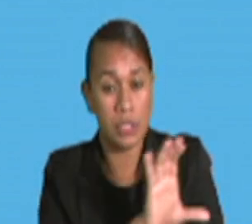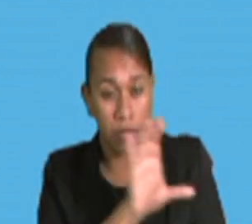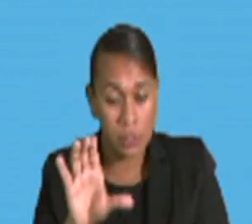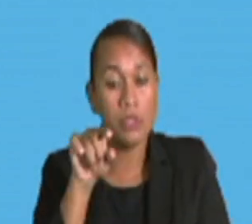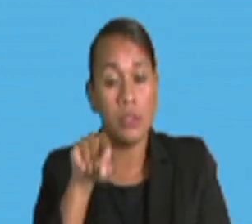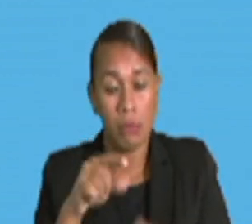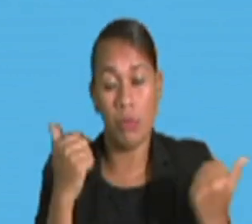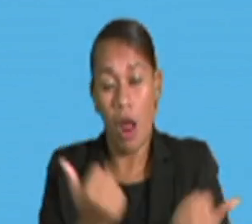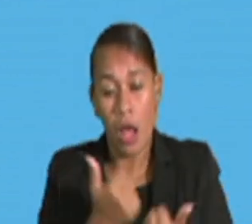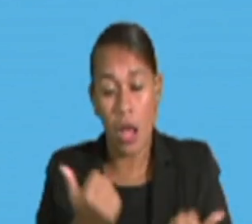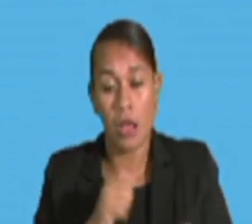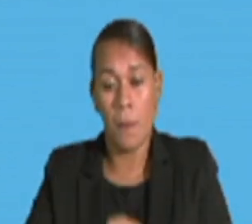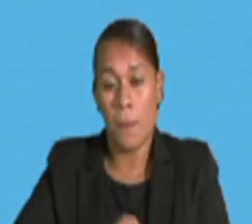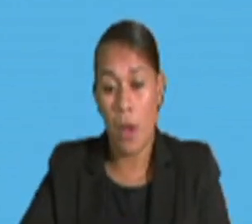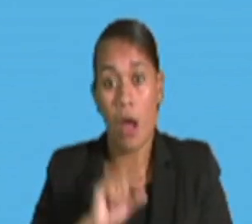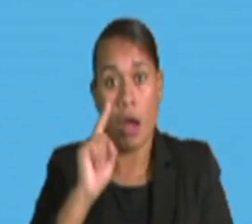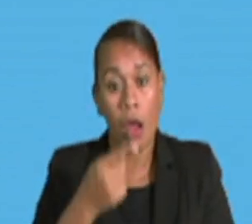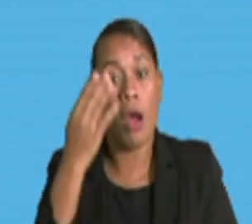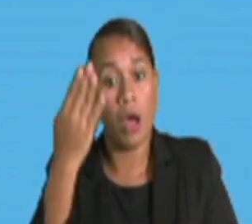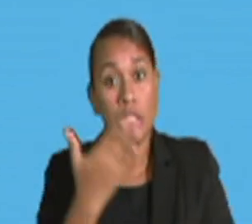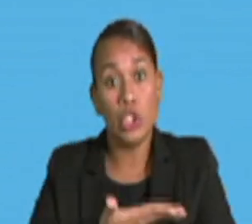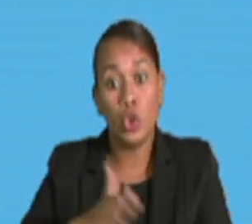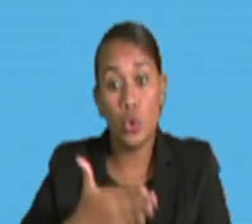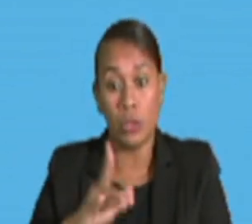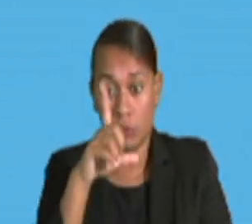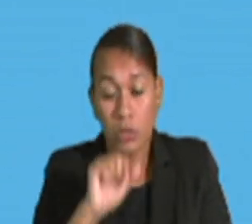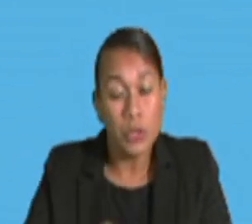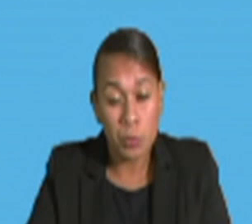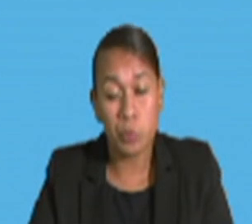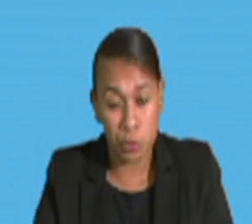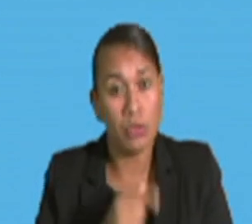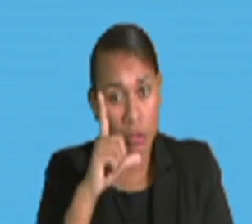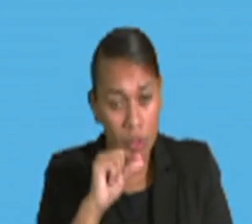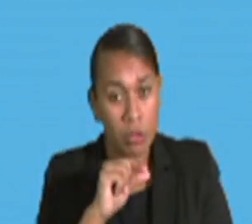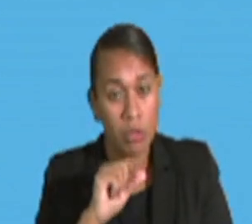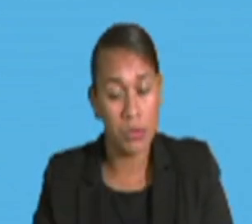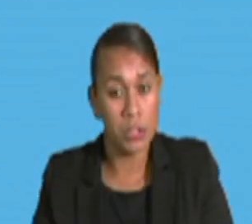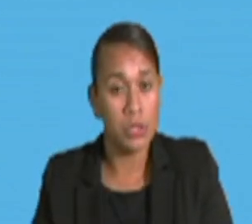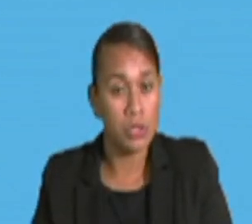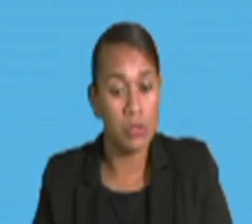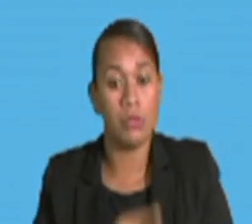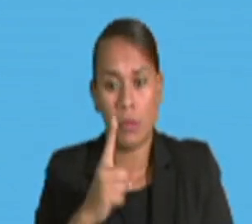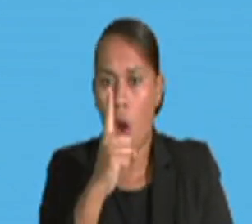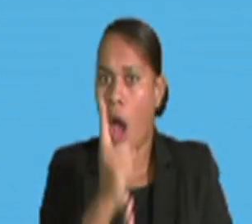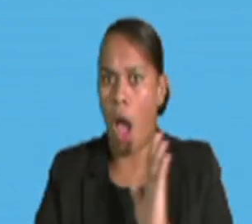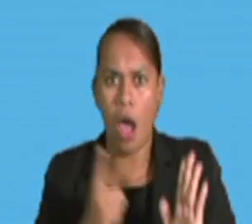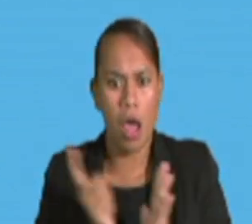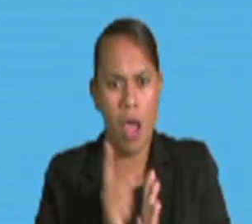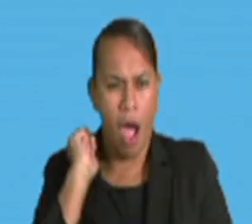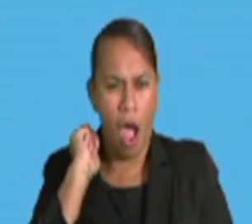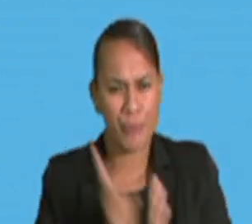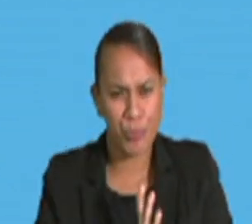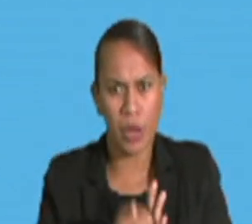new supplier, Malbo, can print that same number of e-passports in 1 hour. That's